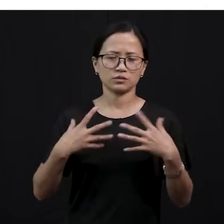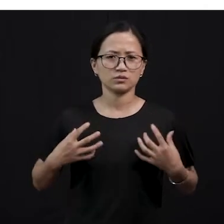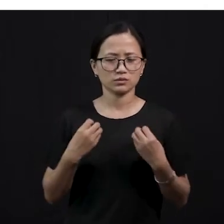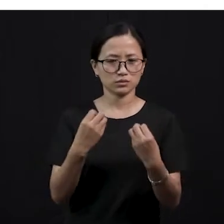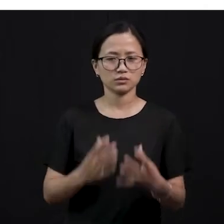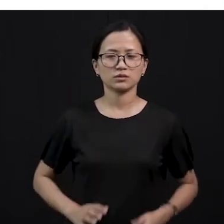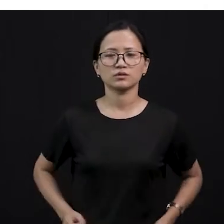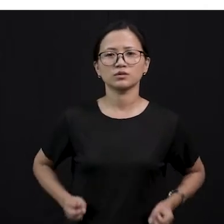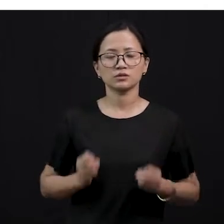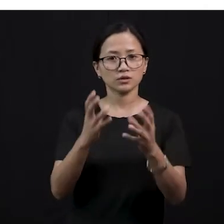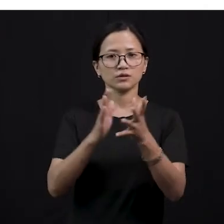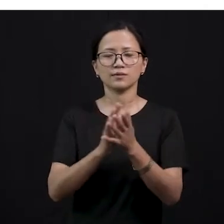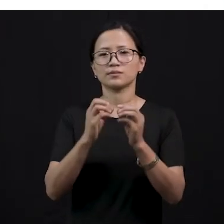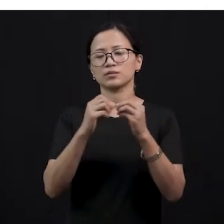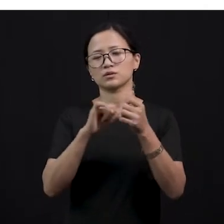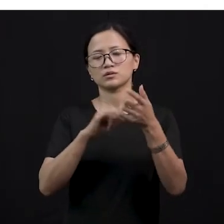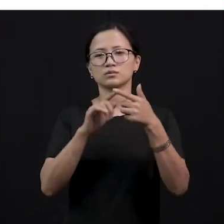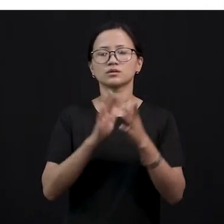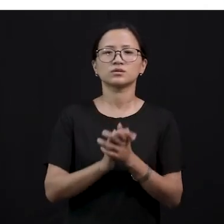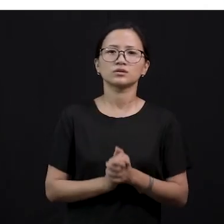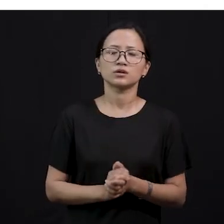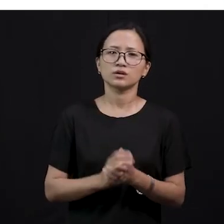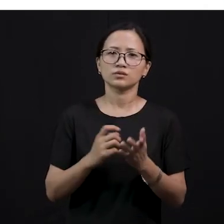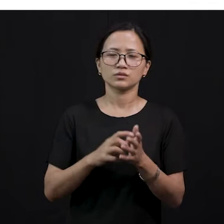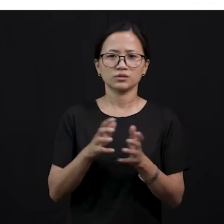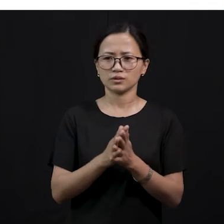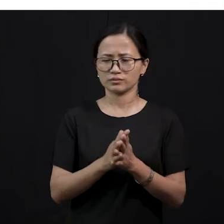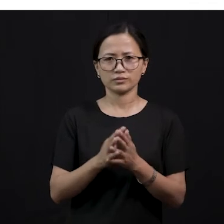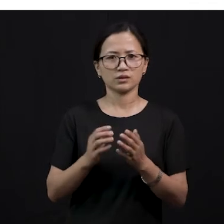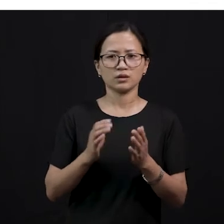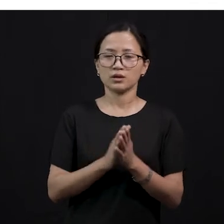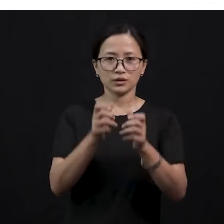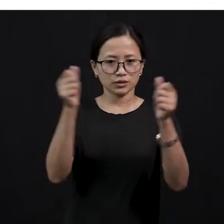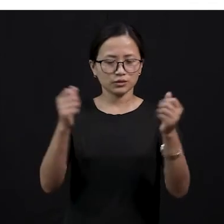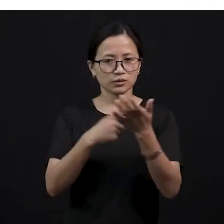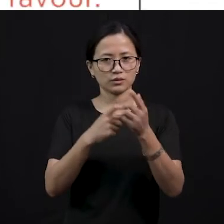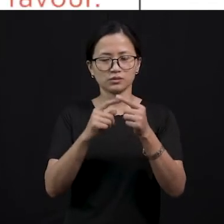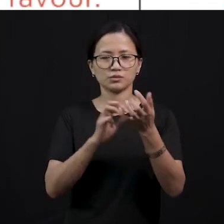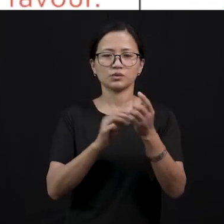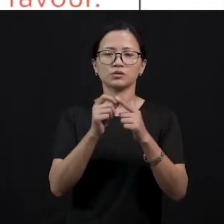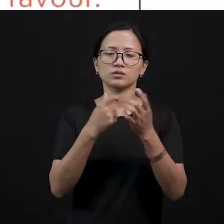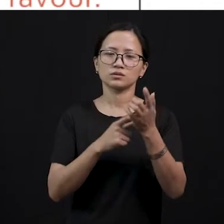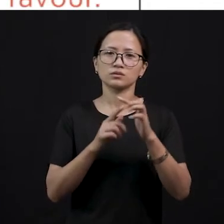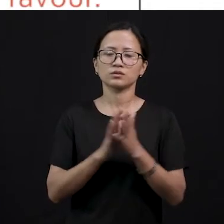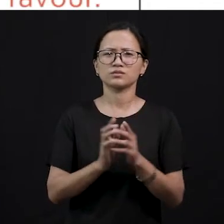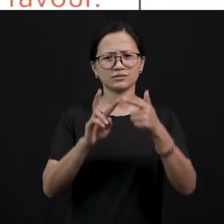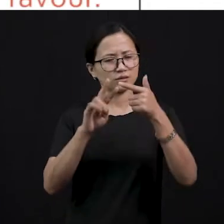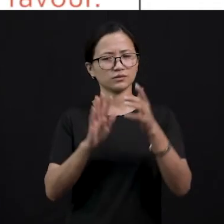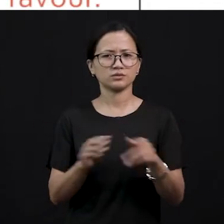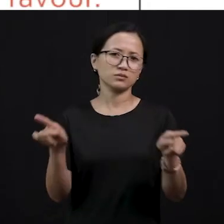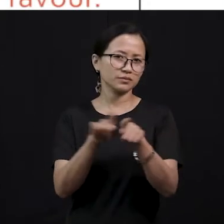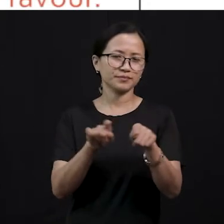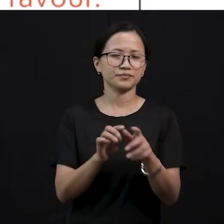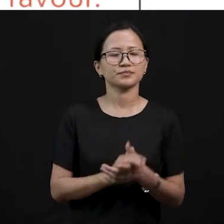start forming your opinion based on the news reports that happen on the TV or somewhere else. So what is the